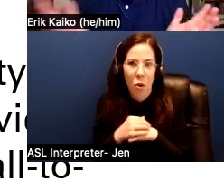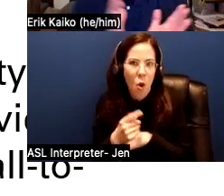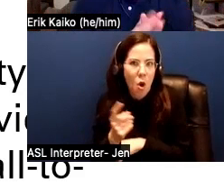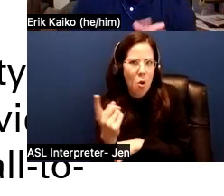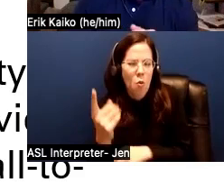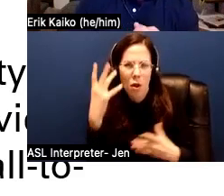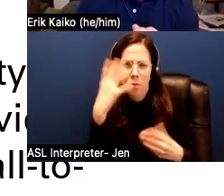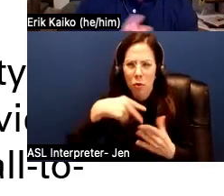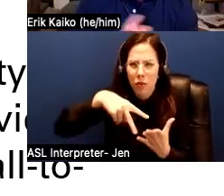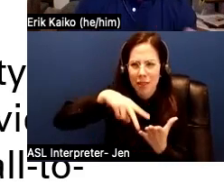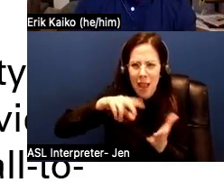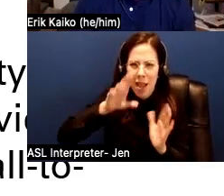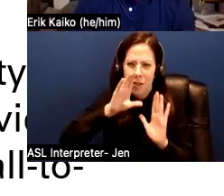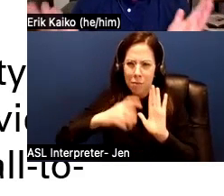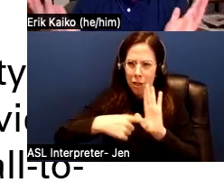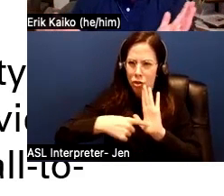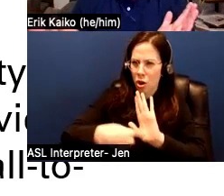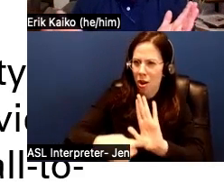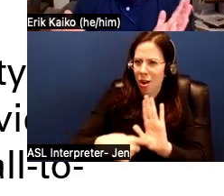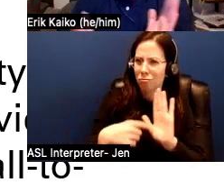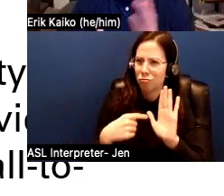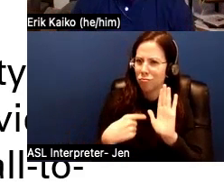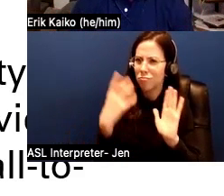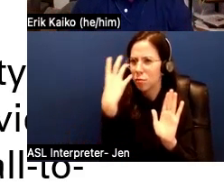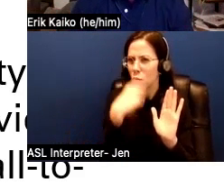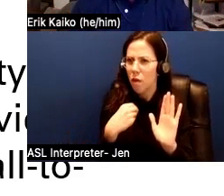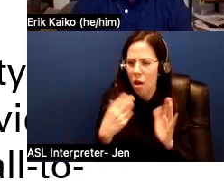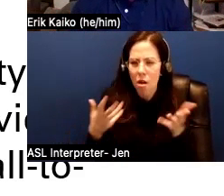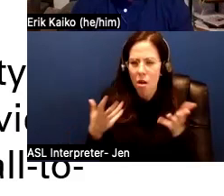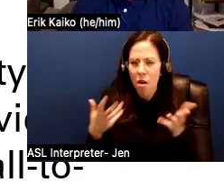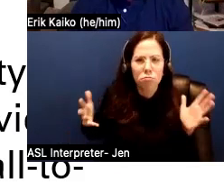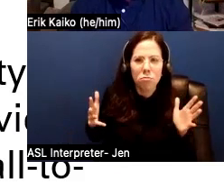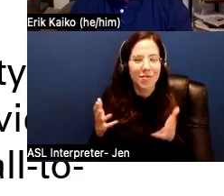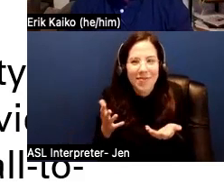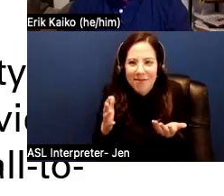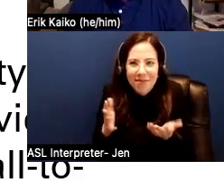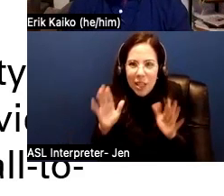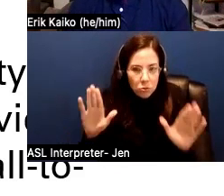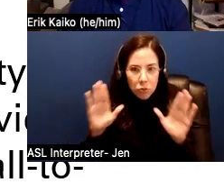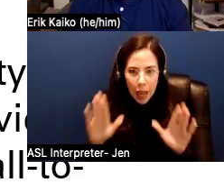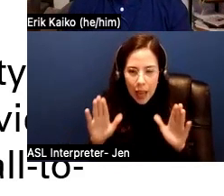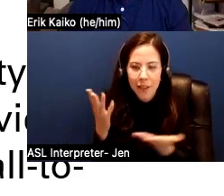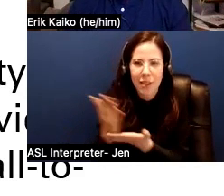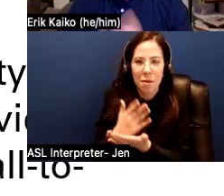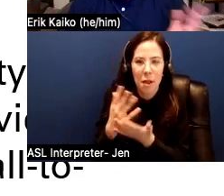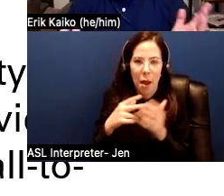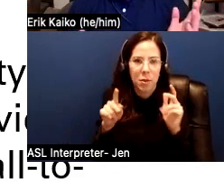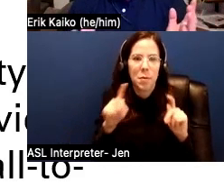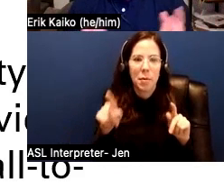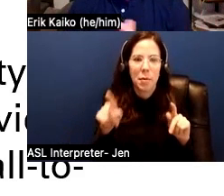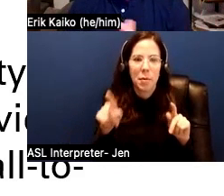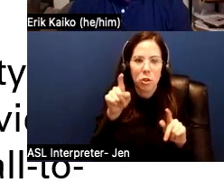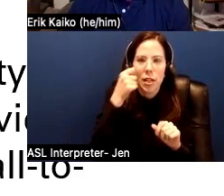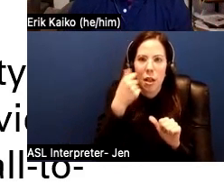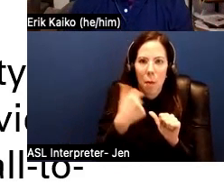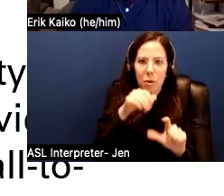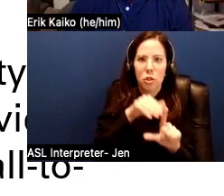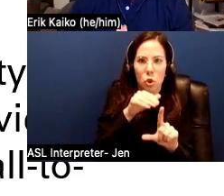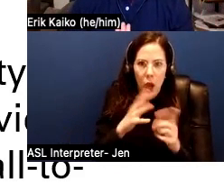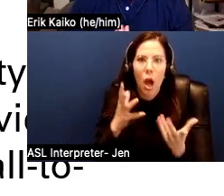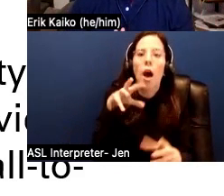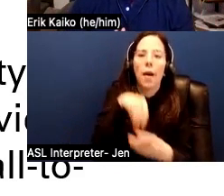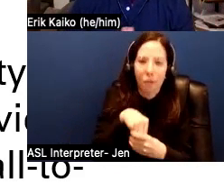great dance shot for beauty's sake. There's nothing wrong with that. That sometimes is the reminder someone needs to go ahead and take action.